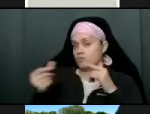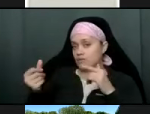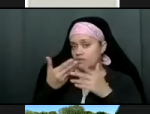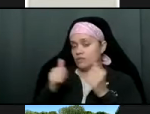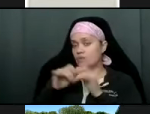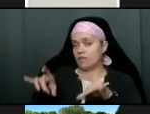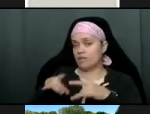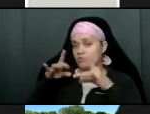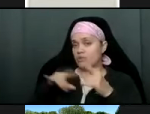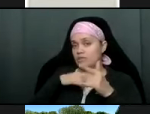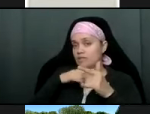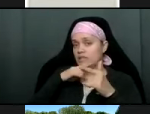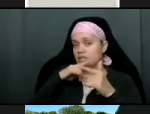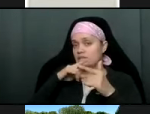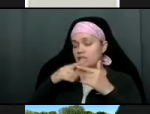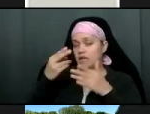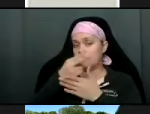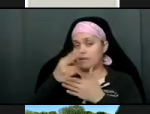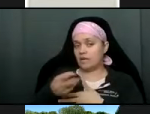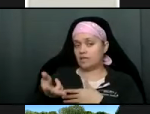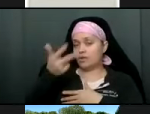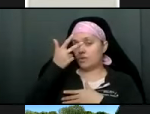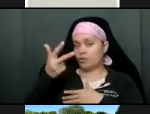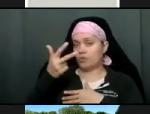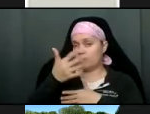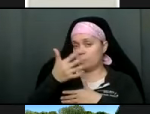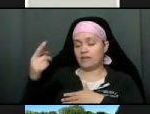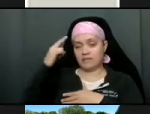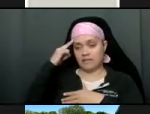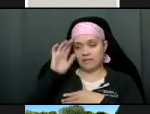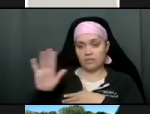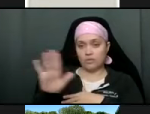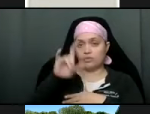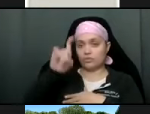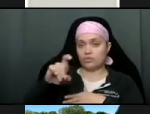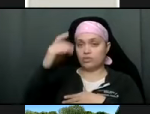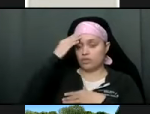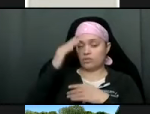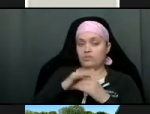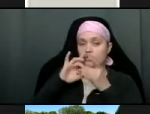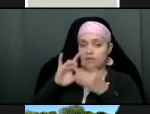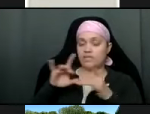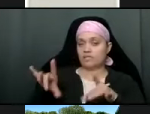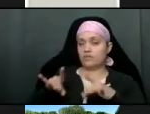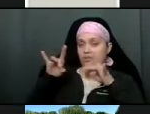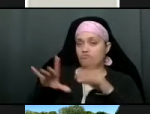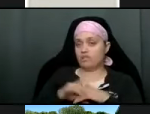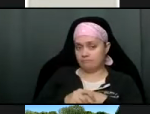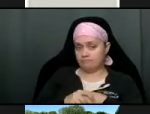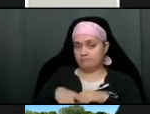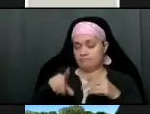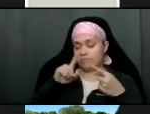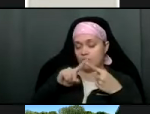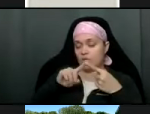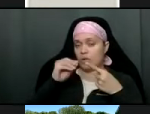Australia. I'm going to highlight 3 things I think you should know about Australia. So here's thing